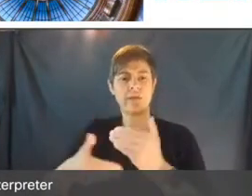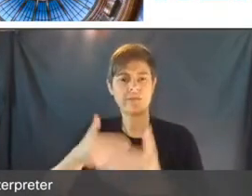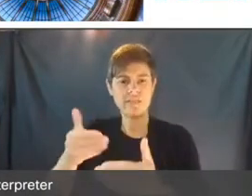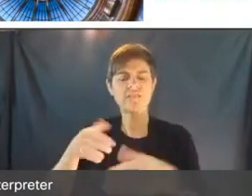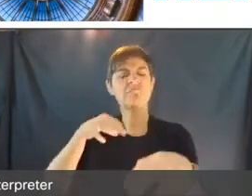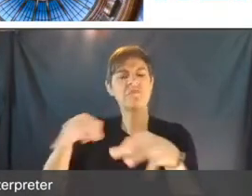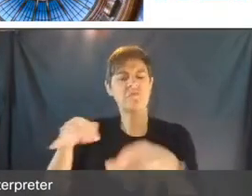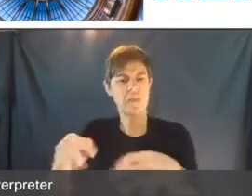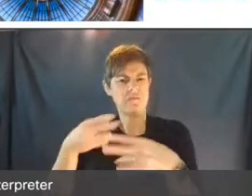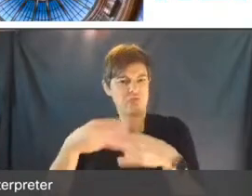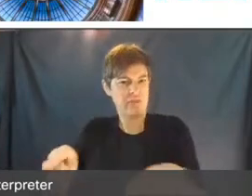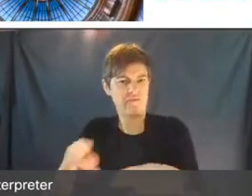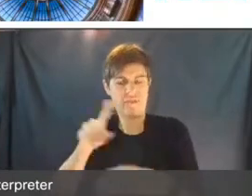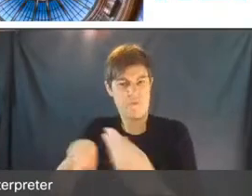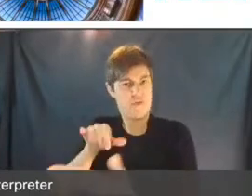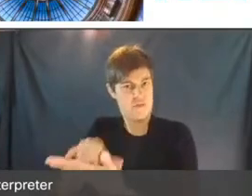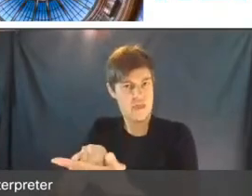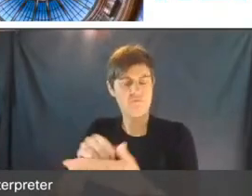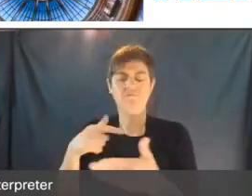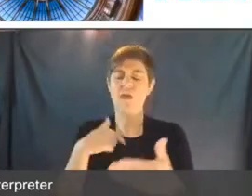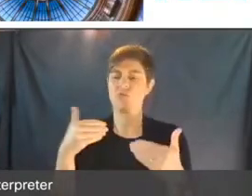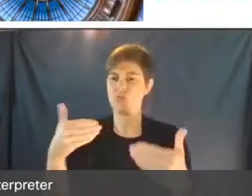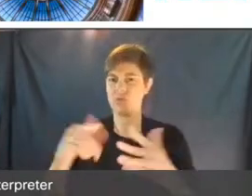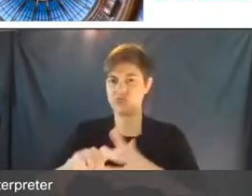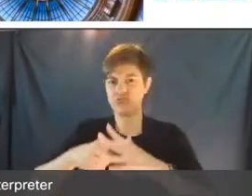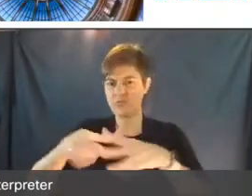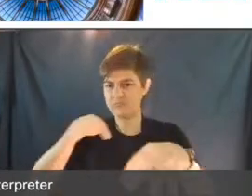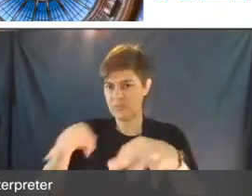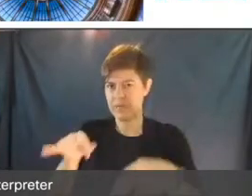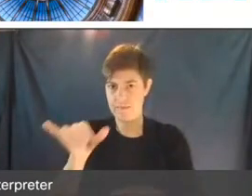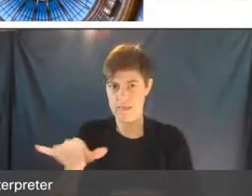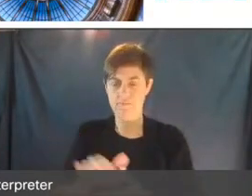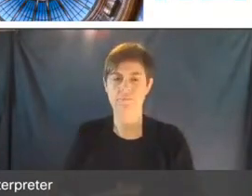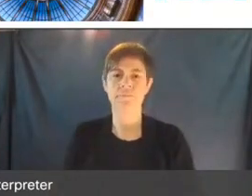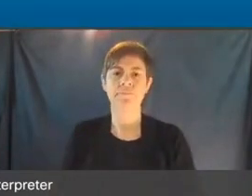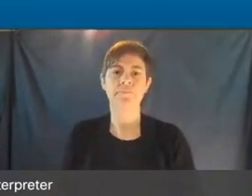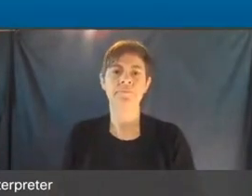brief overview. So I'll go ahead and get started.